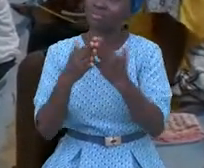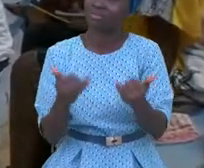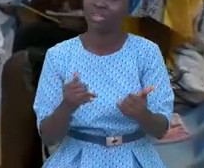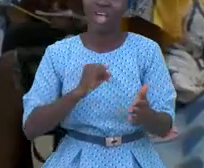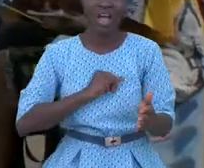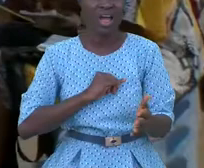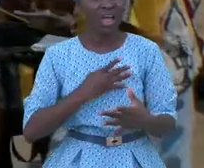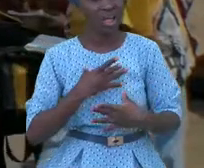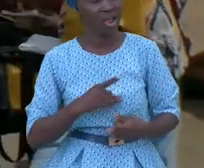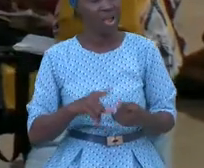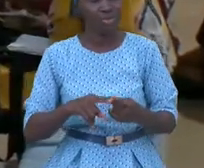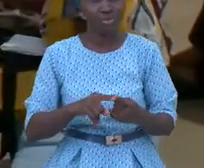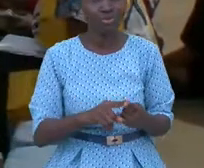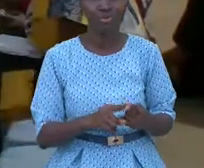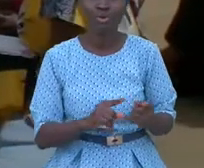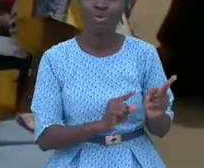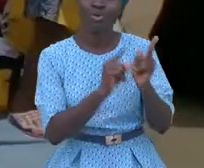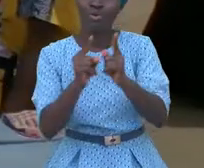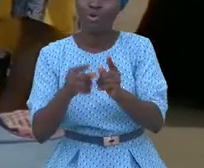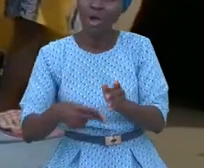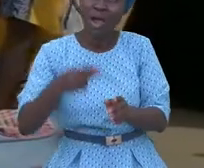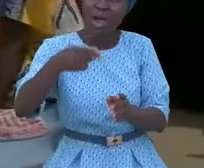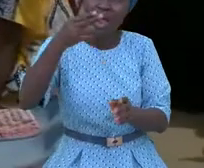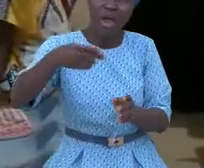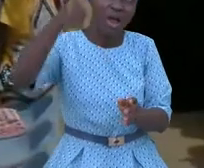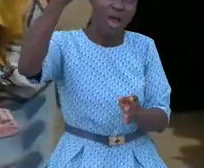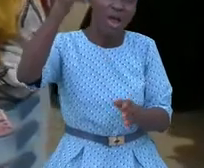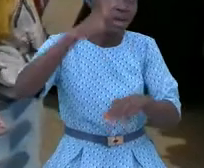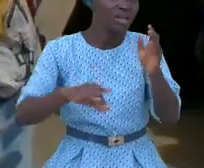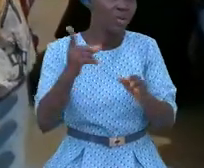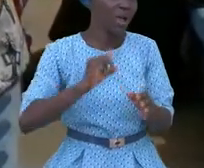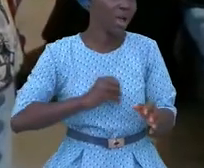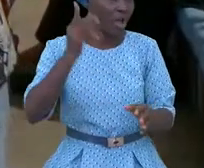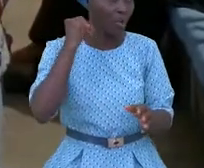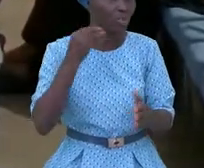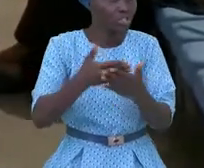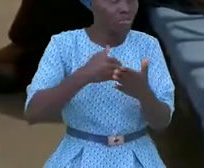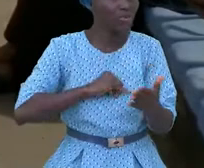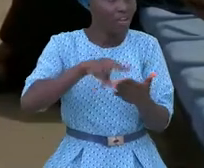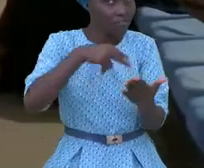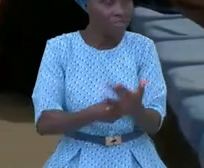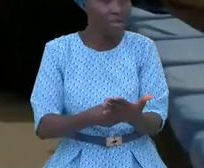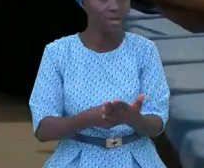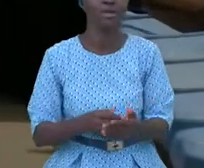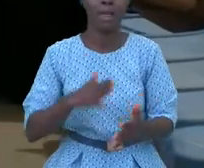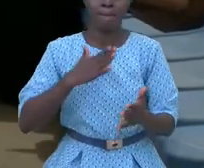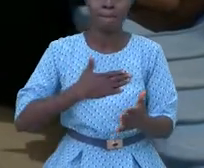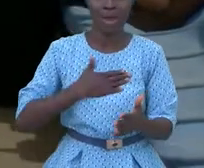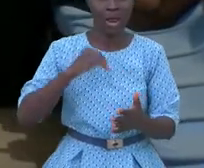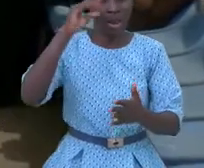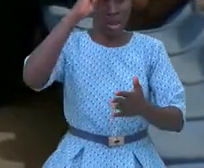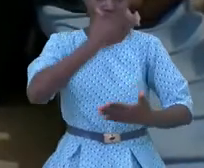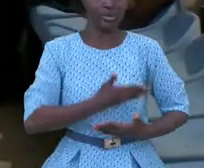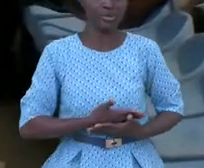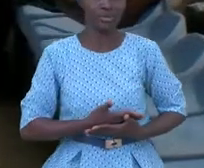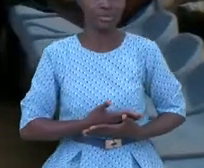higher than where I was before I fell. my son, my daughter, young